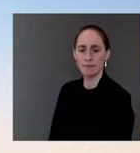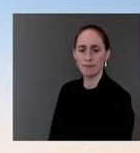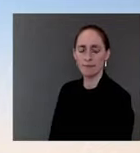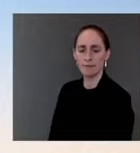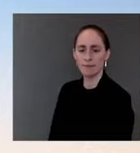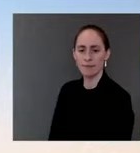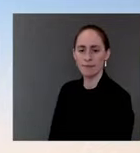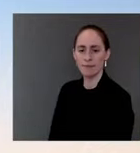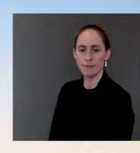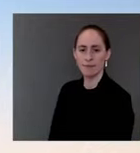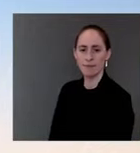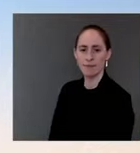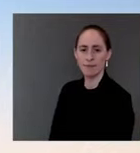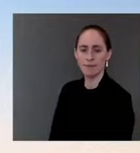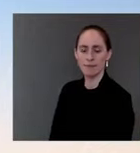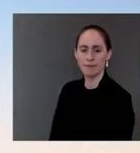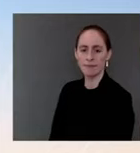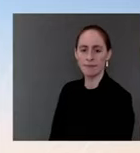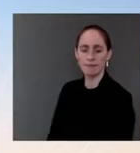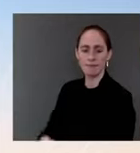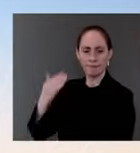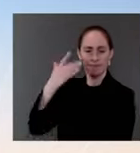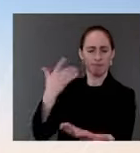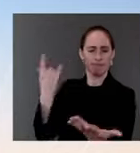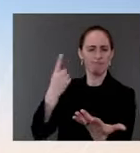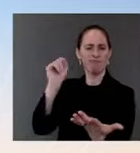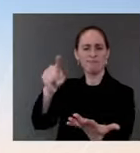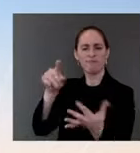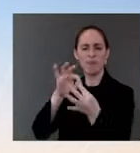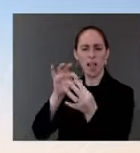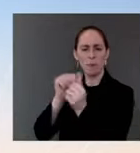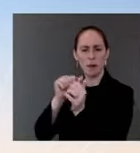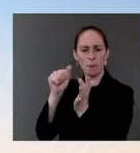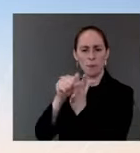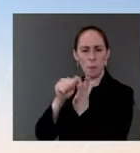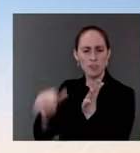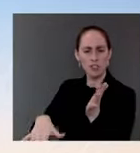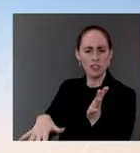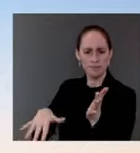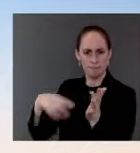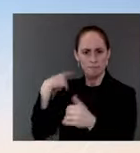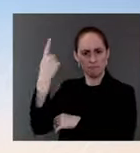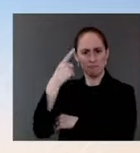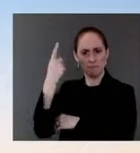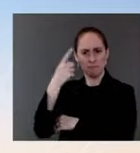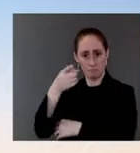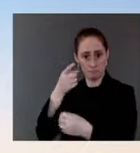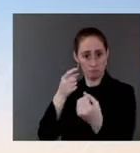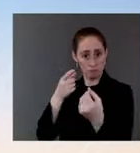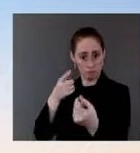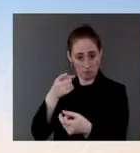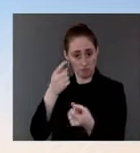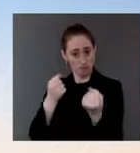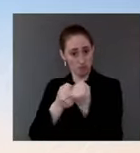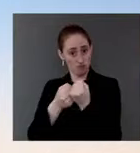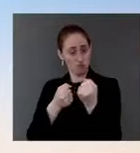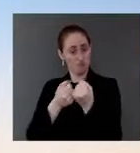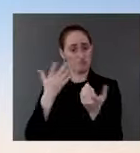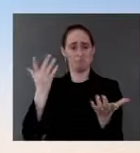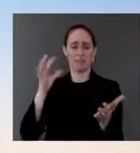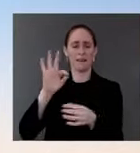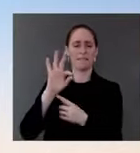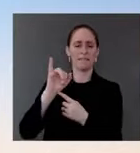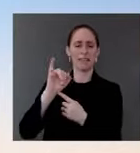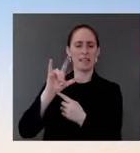advocate for a filibuster carve-out in order to pass that bill and protect access to abortion? I would say that we would like to see that